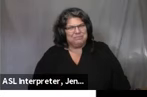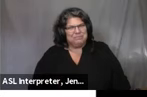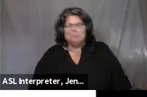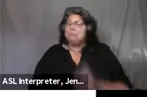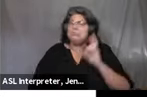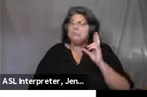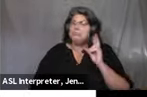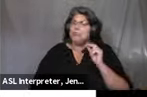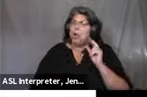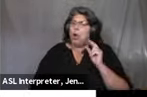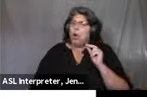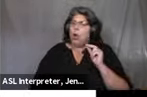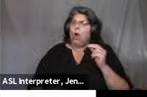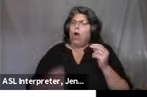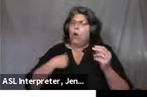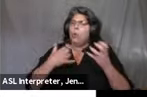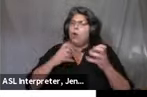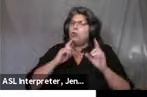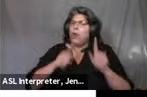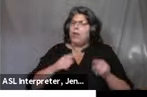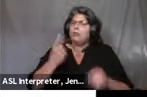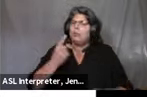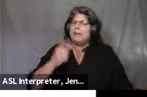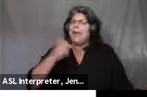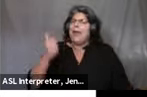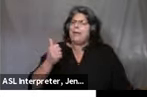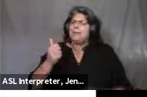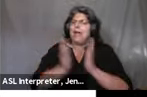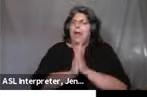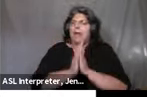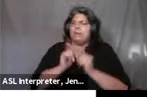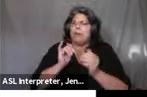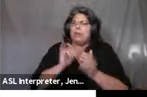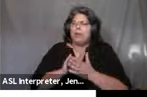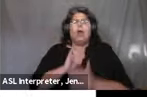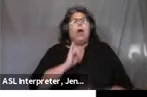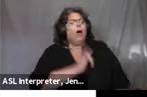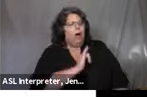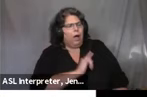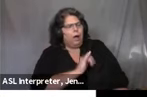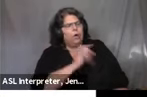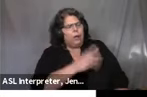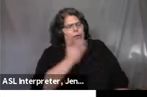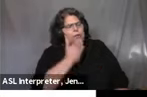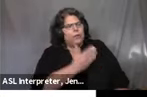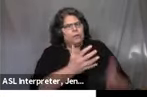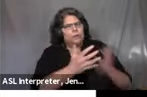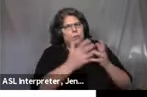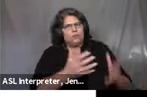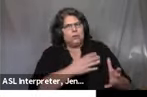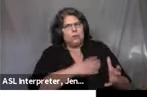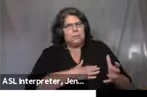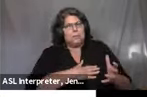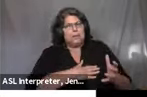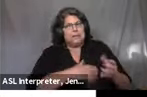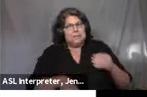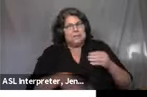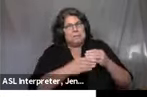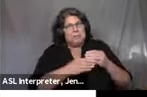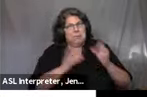No, that was just my answer to some previous questions. Okay, thank you very much. Please submit a comment with that